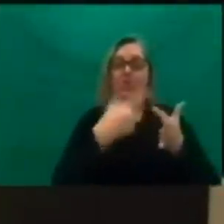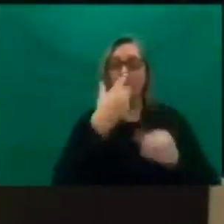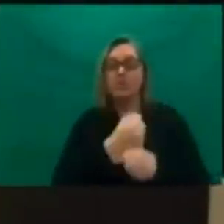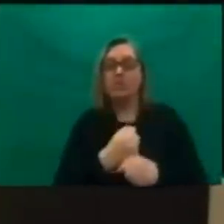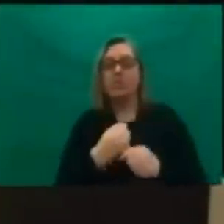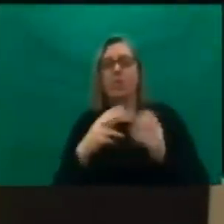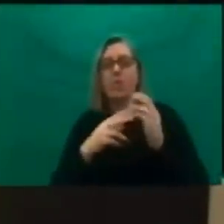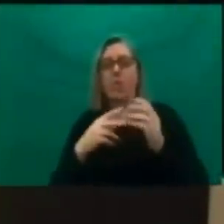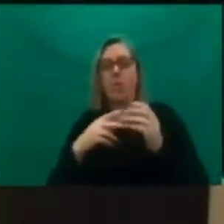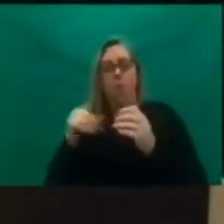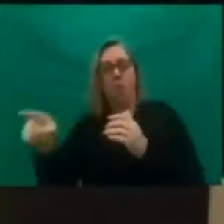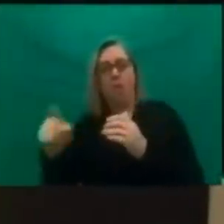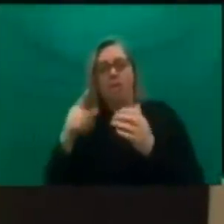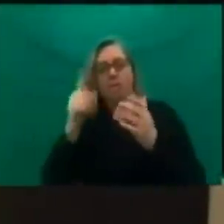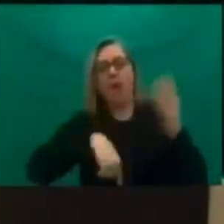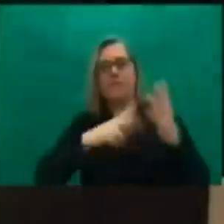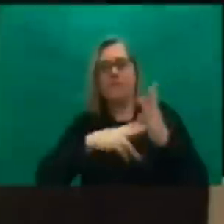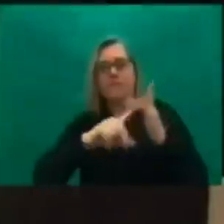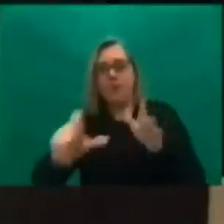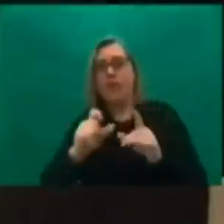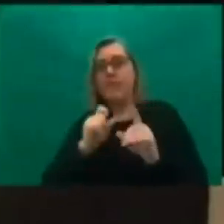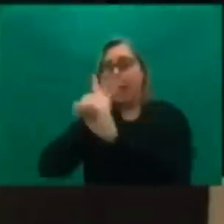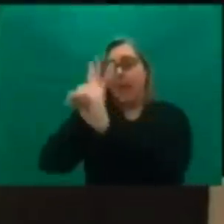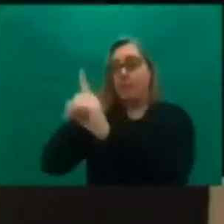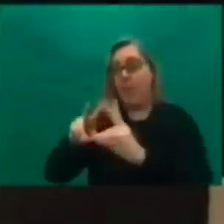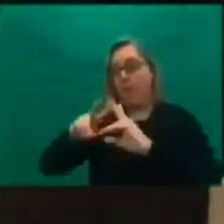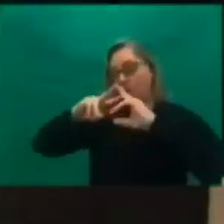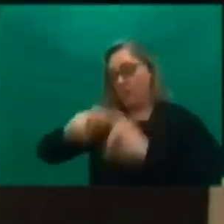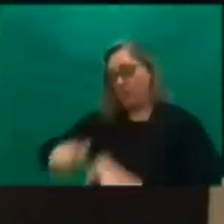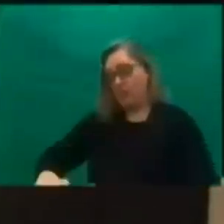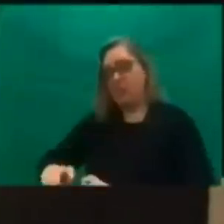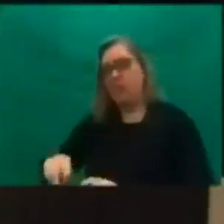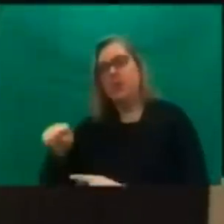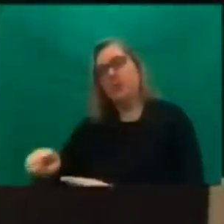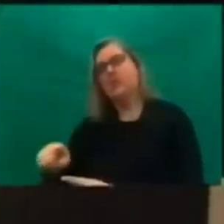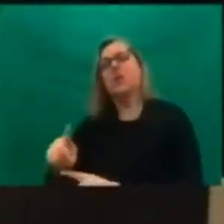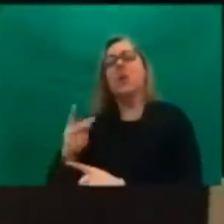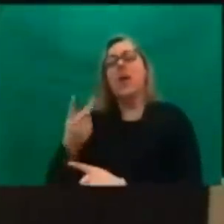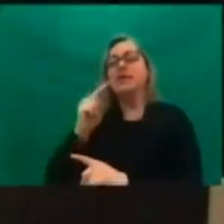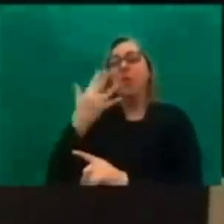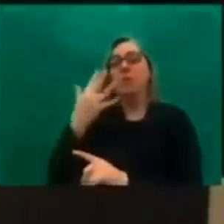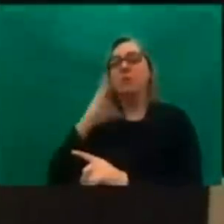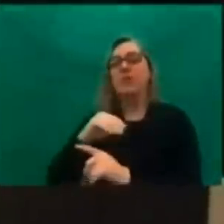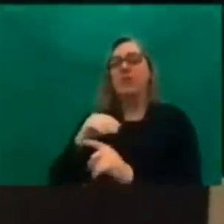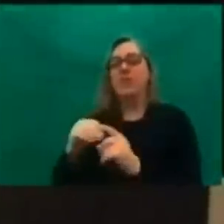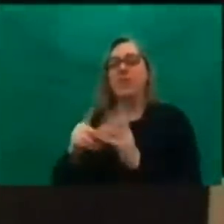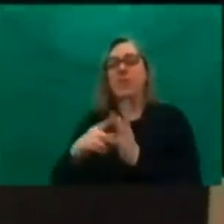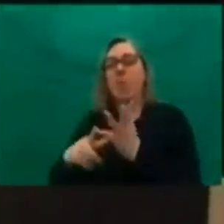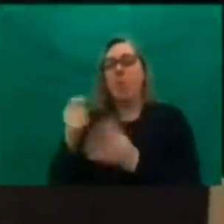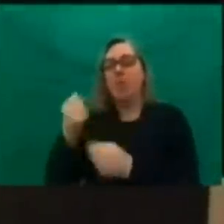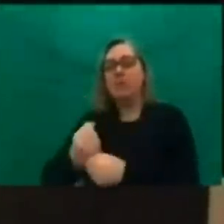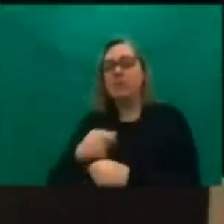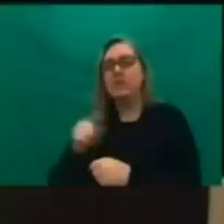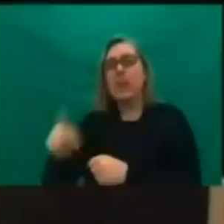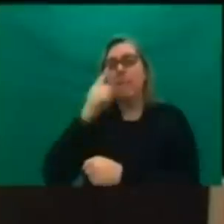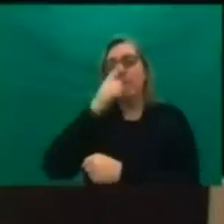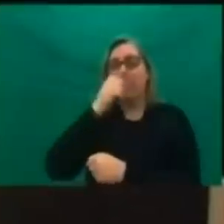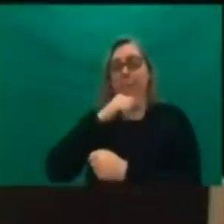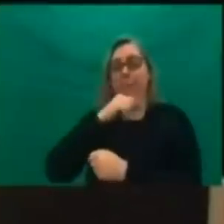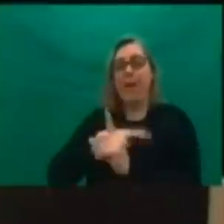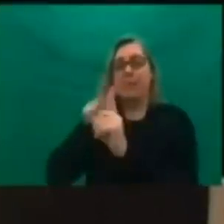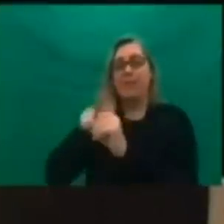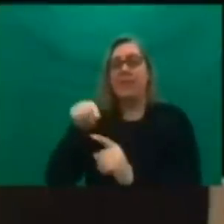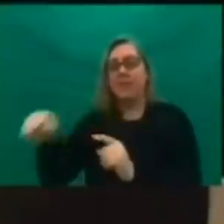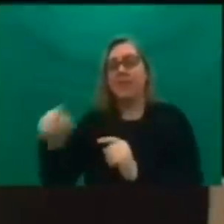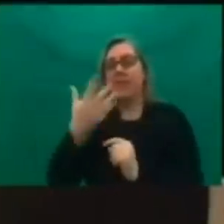enforcement, a person can apply to Fines Victoria for an enforcement review. At 25 August, people have applied for an enforcement review of